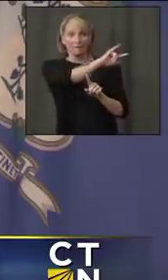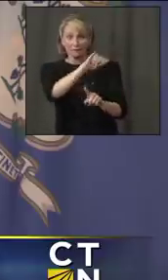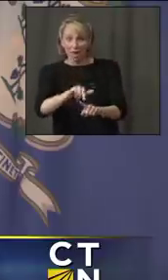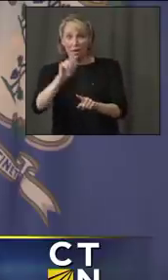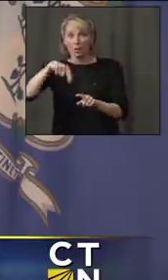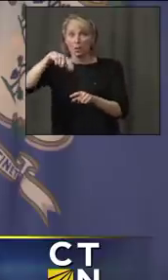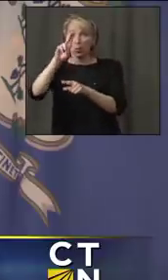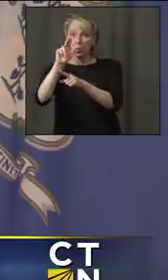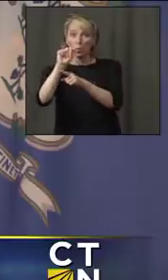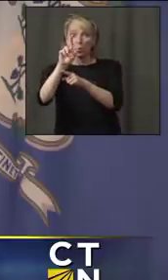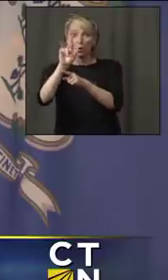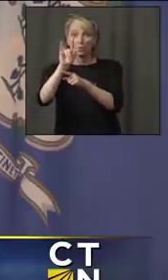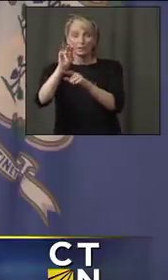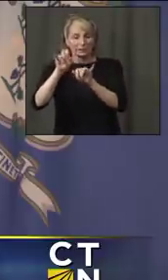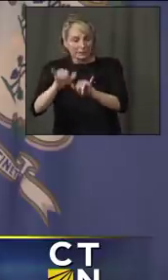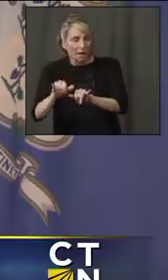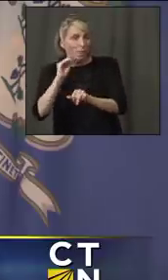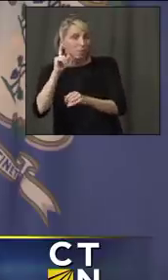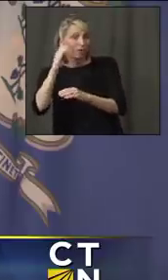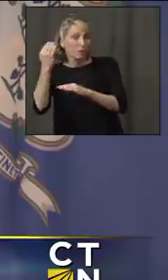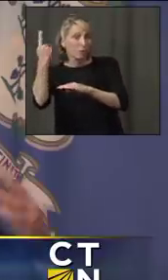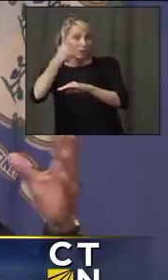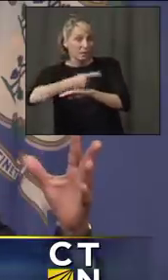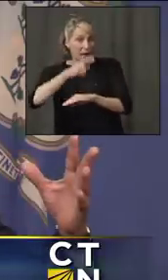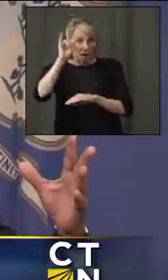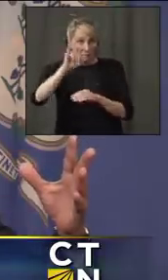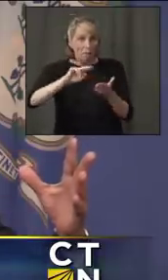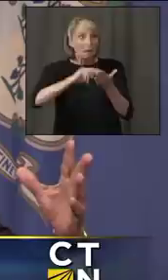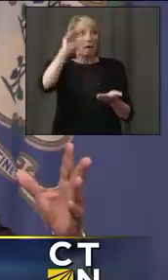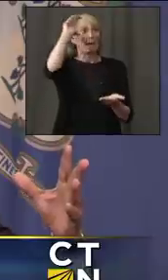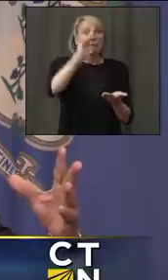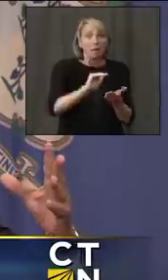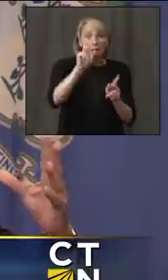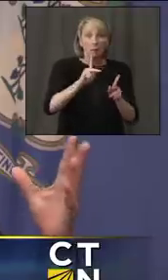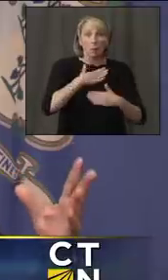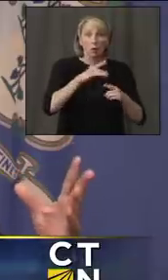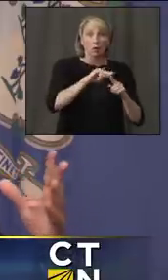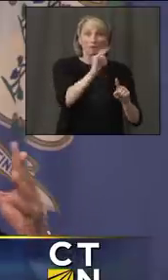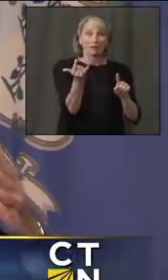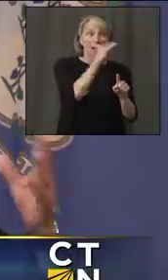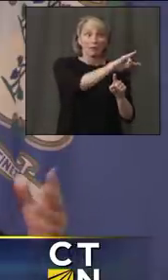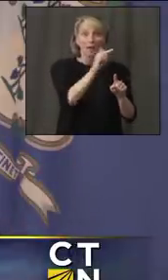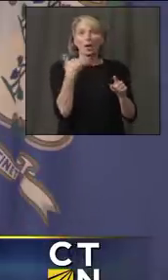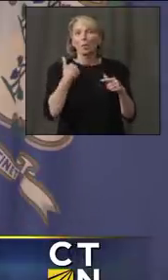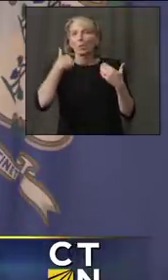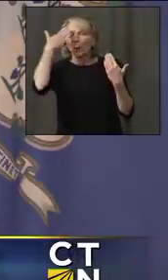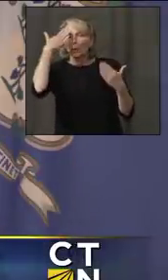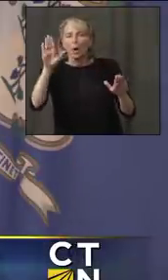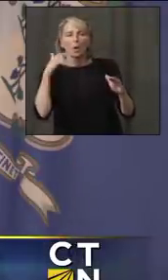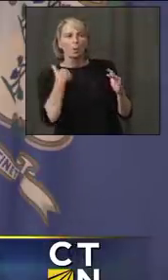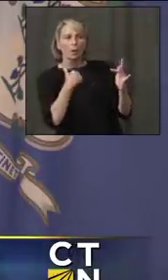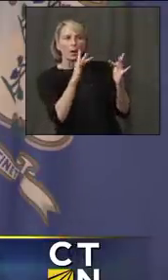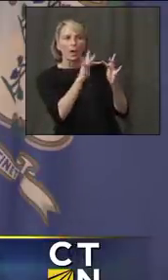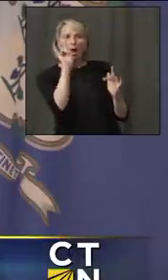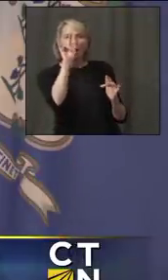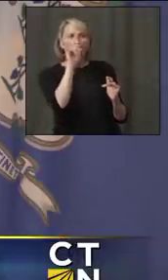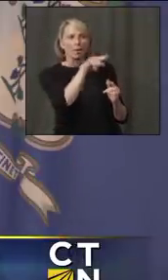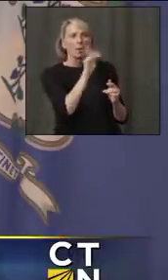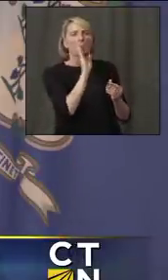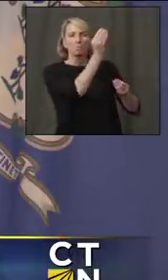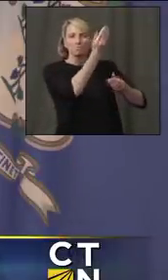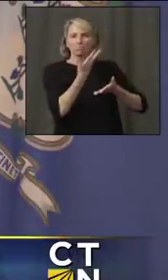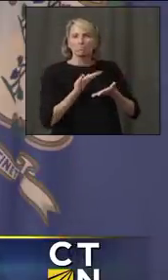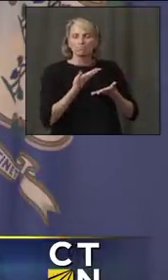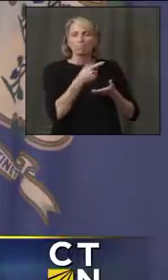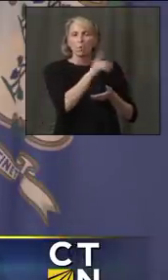it's really important as we look what's going on in our states around the rest of the country, not our regional states, but the states around the country, that